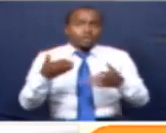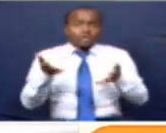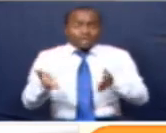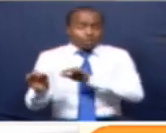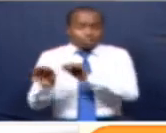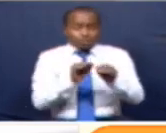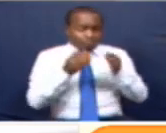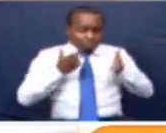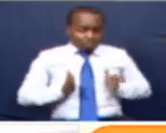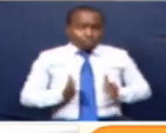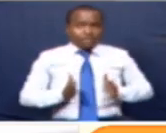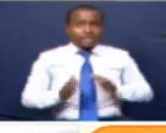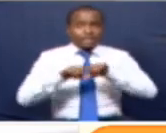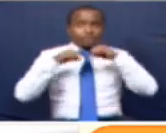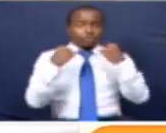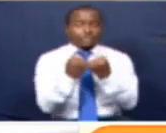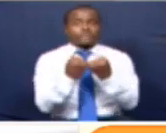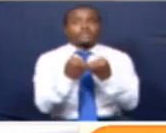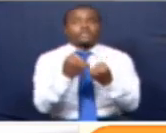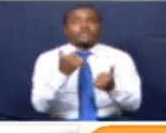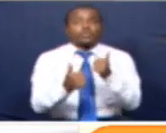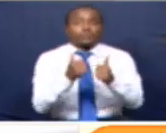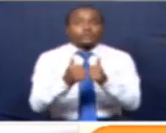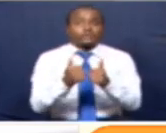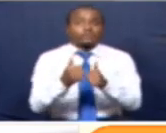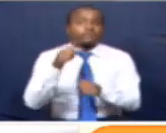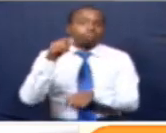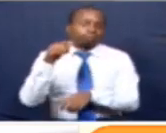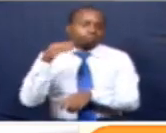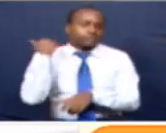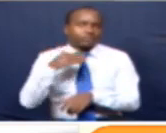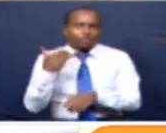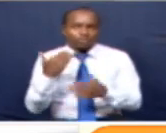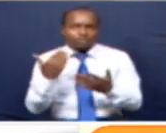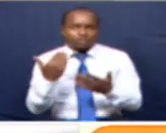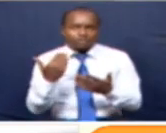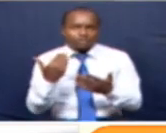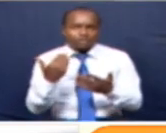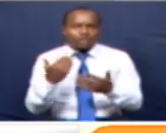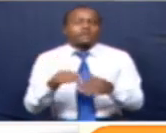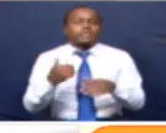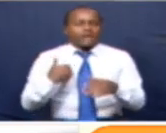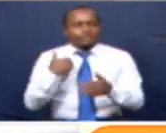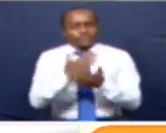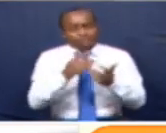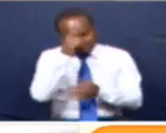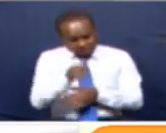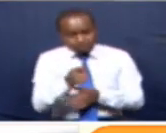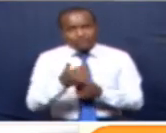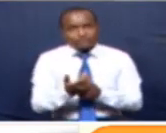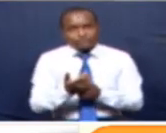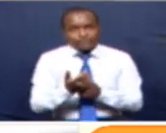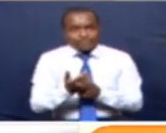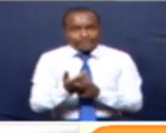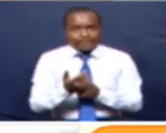humanitarian society in which even offenders are treated with a modicum of dignity. And those, of